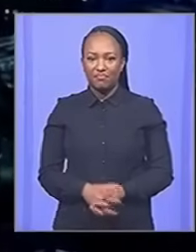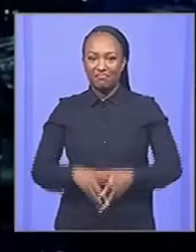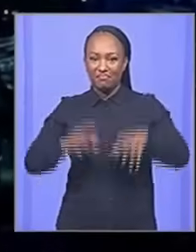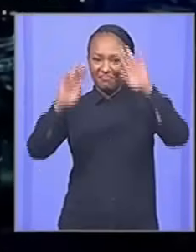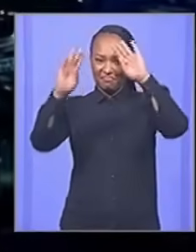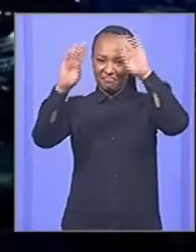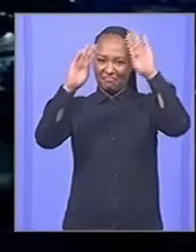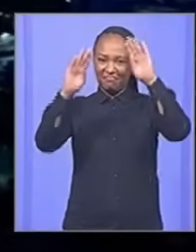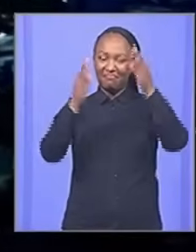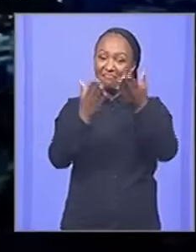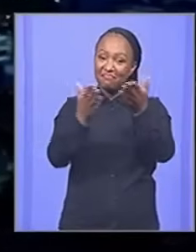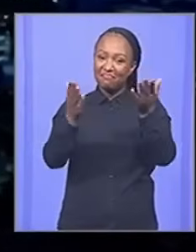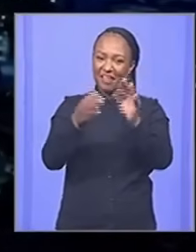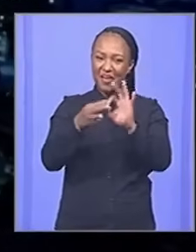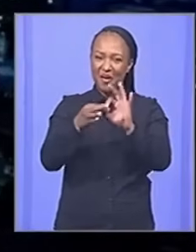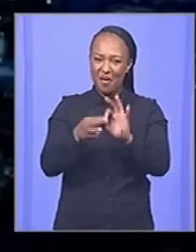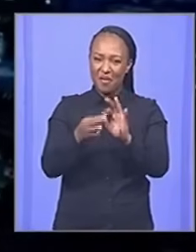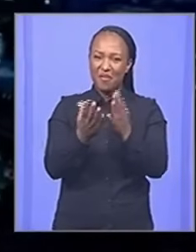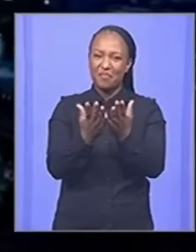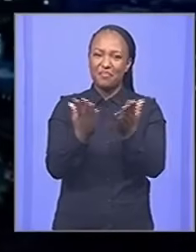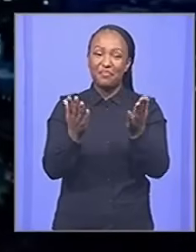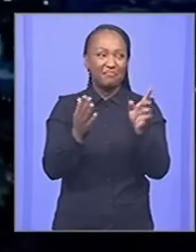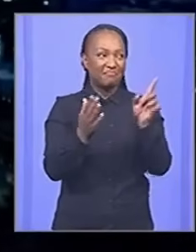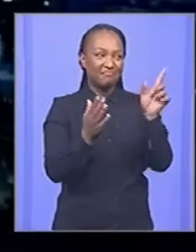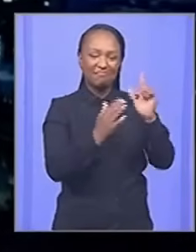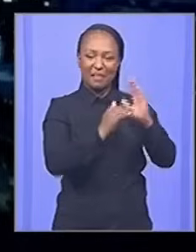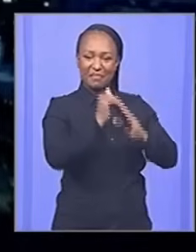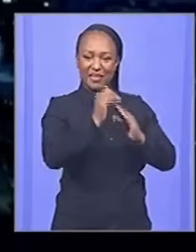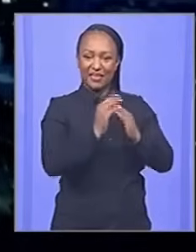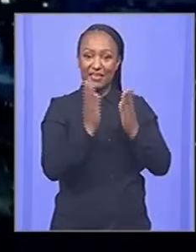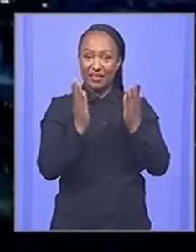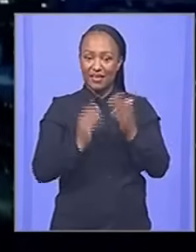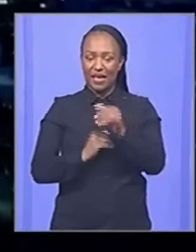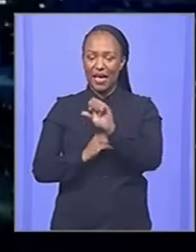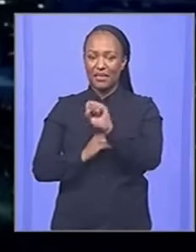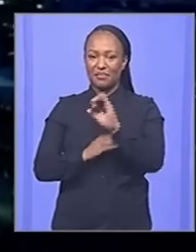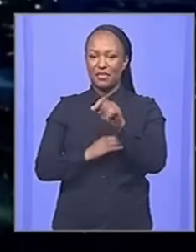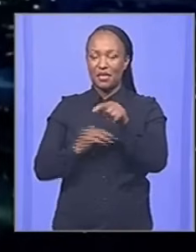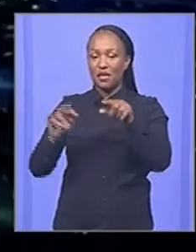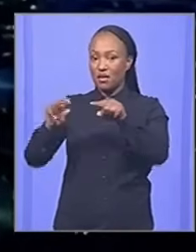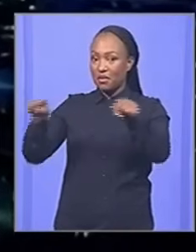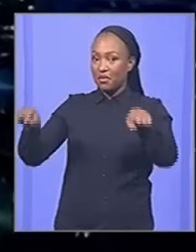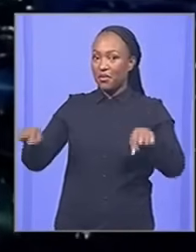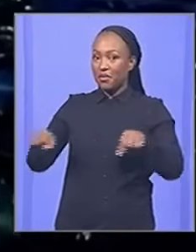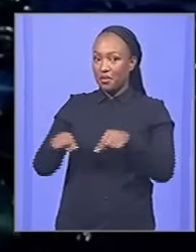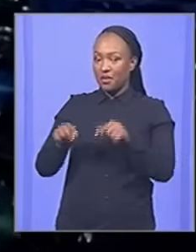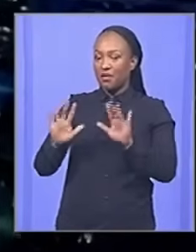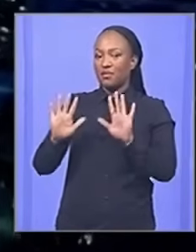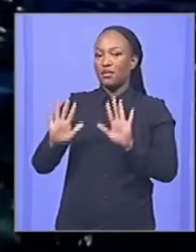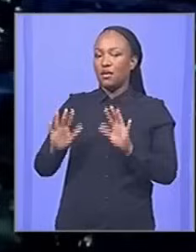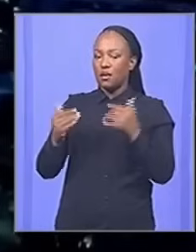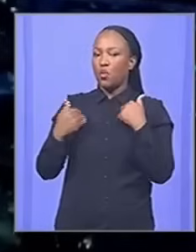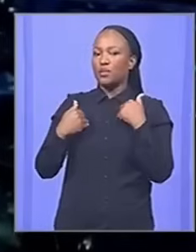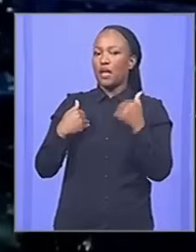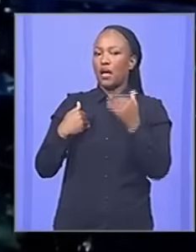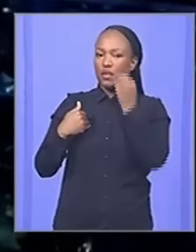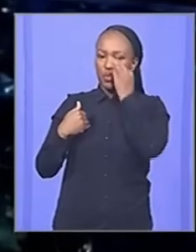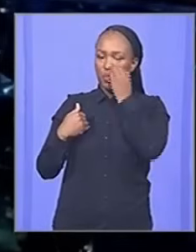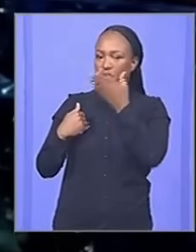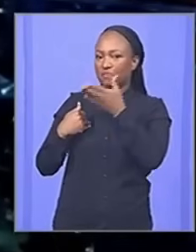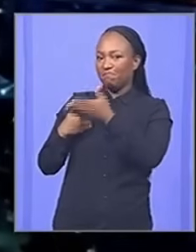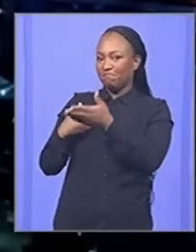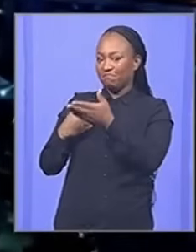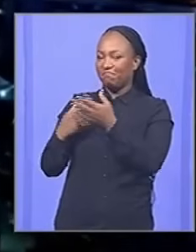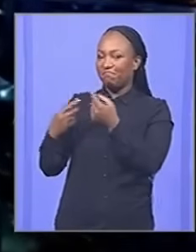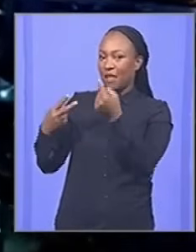Thobela ka lapeng moago ke seswantšho sa dikantorokgolo tša SABC ka Auckland Park gomme jwalo ka setlwaedi re thoma ka tšeo di hlilego di direga